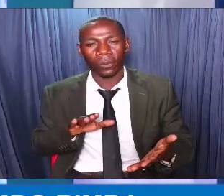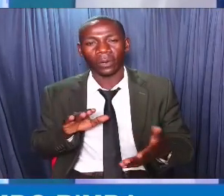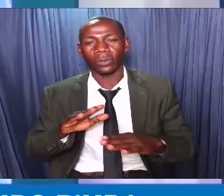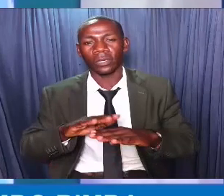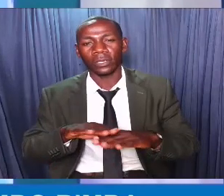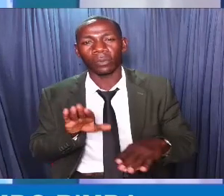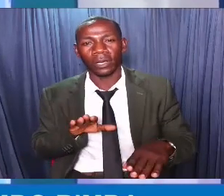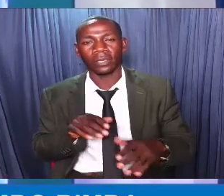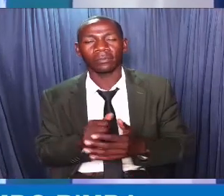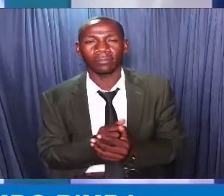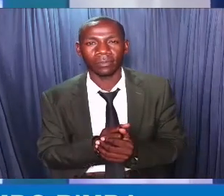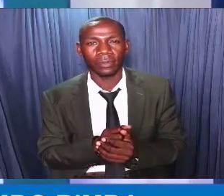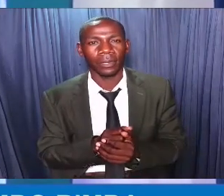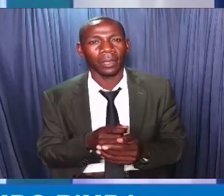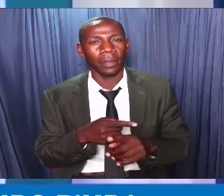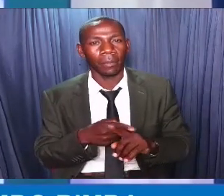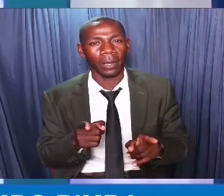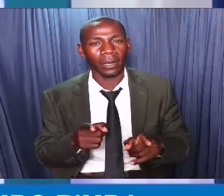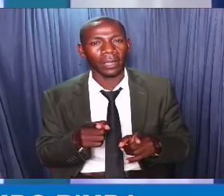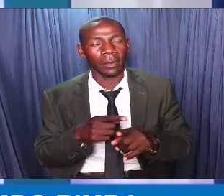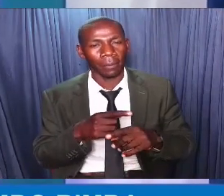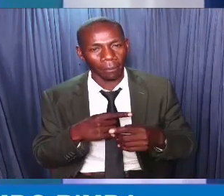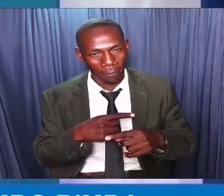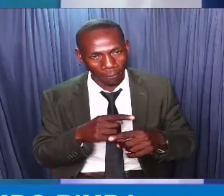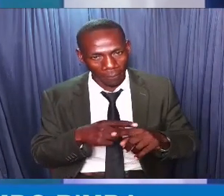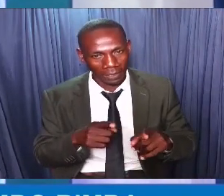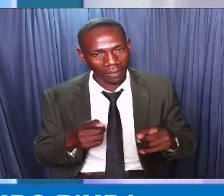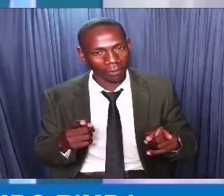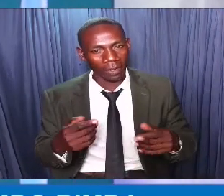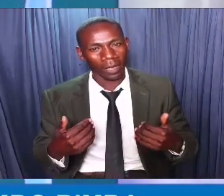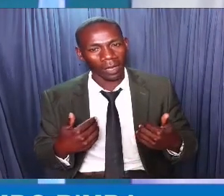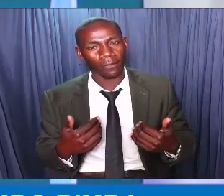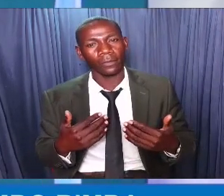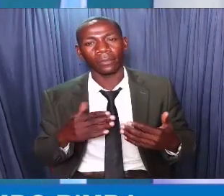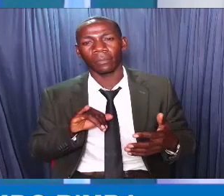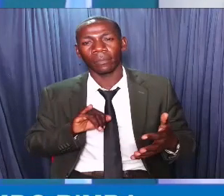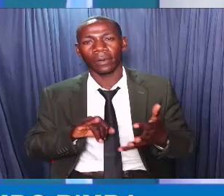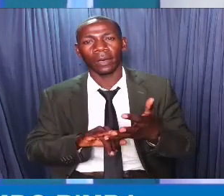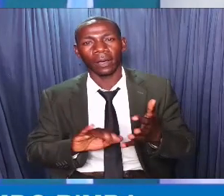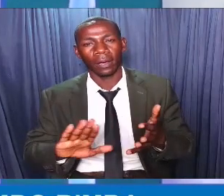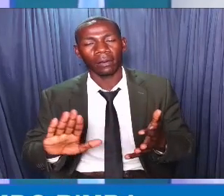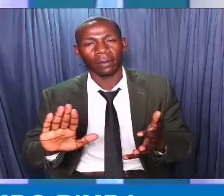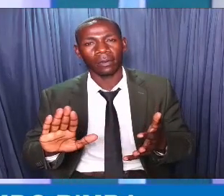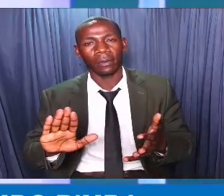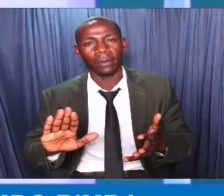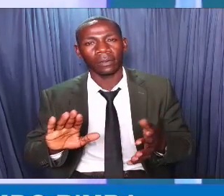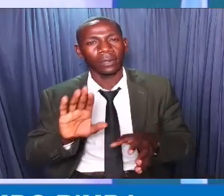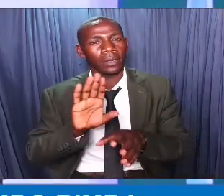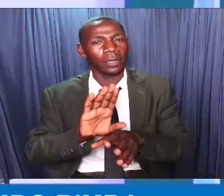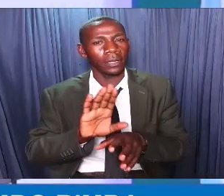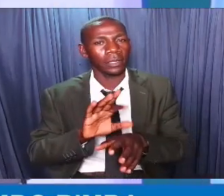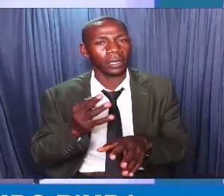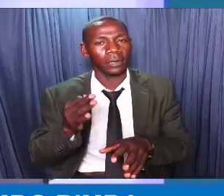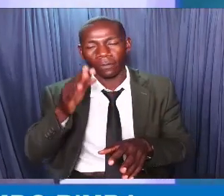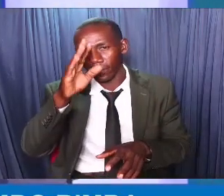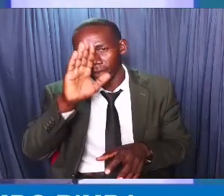man not to touch a woman. Lakini kila mmoja awe na mumewe na mkewe. But everybody to have his wife and her mana husband. Ni hekalu la Mungu. Because